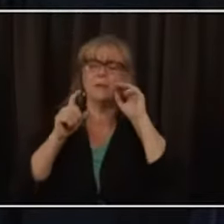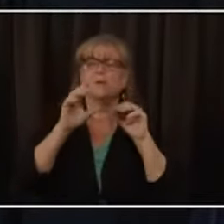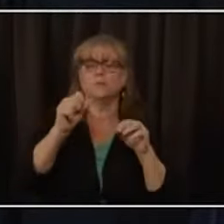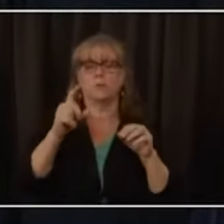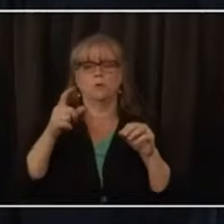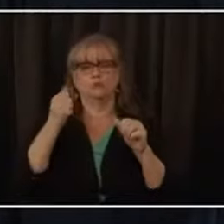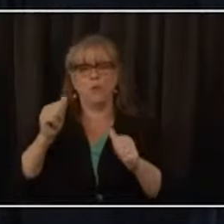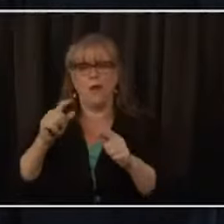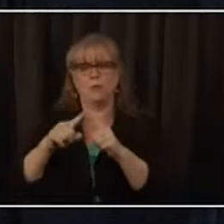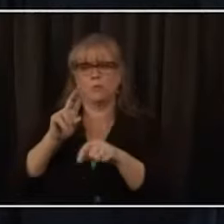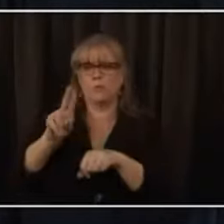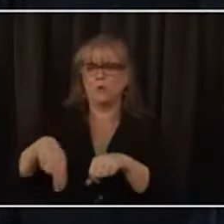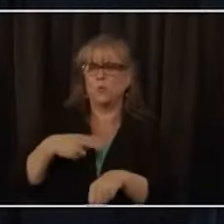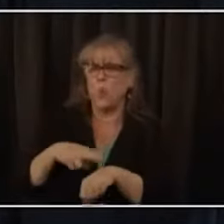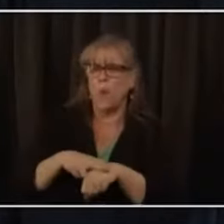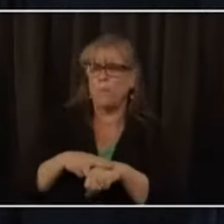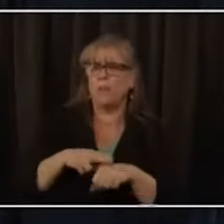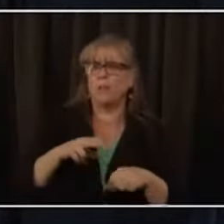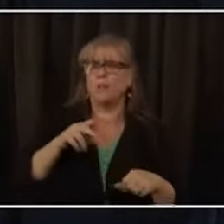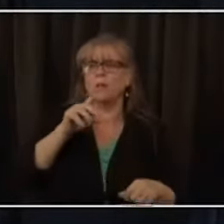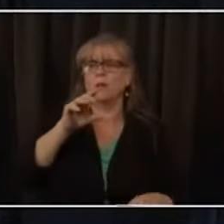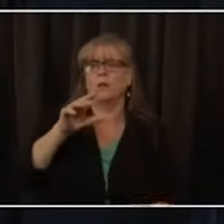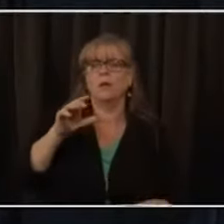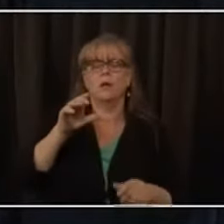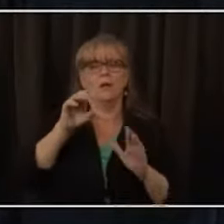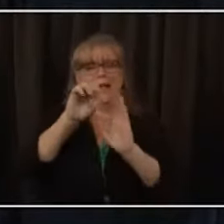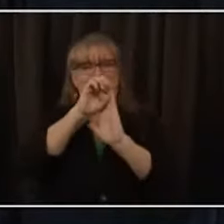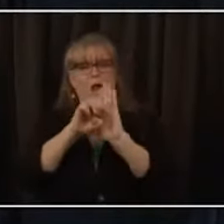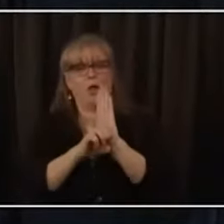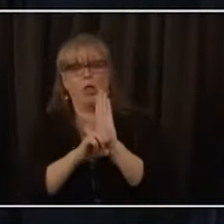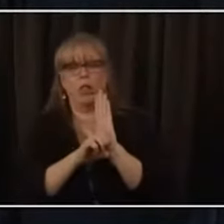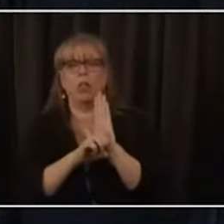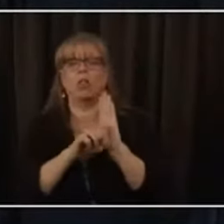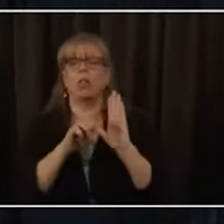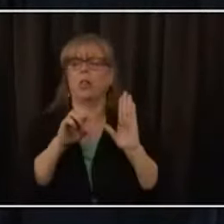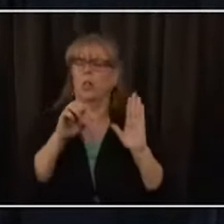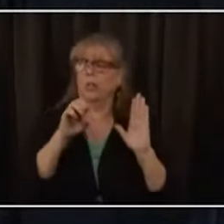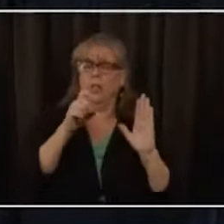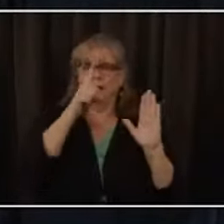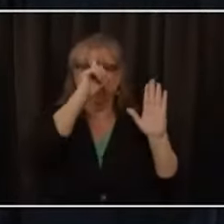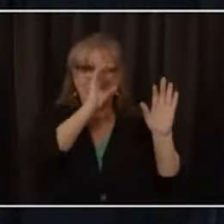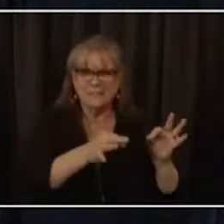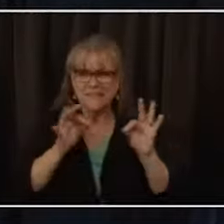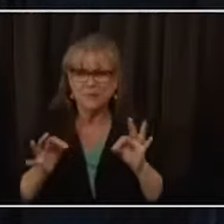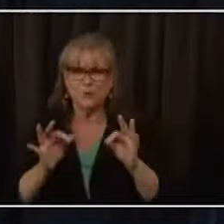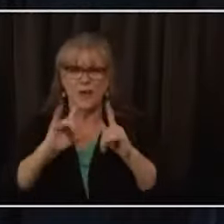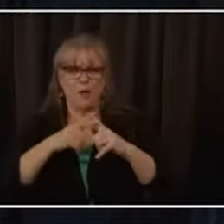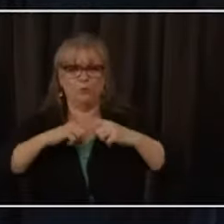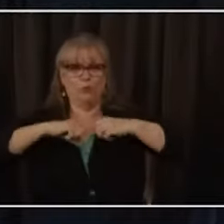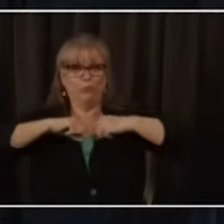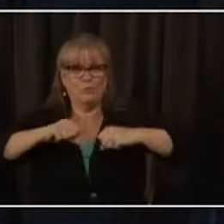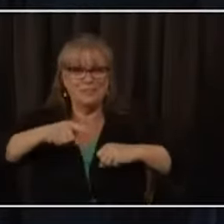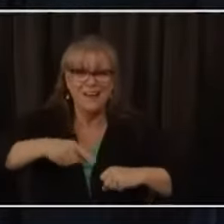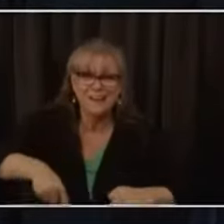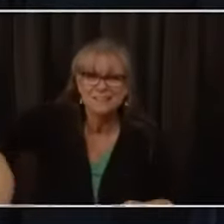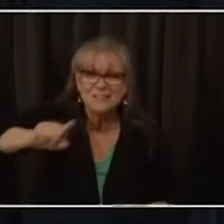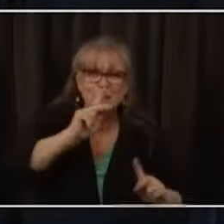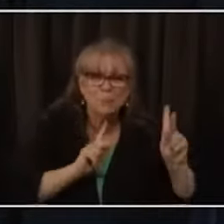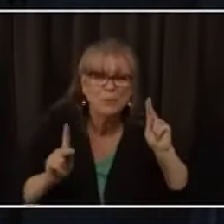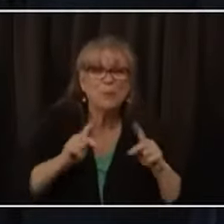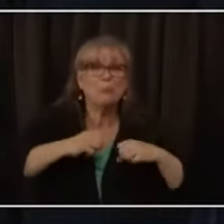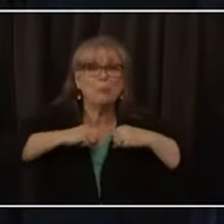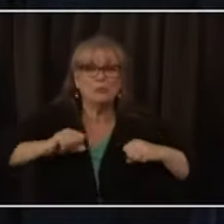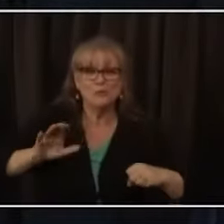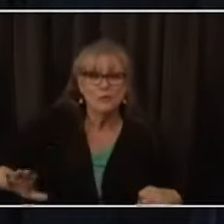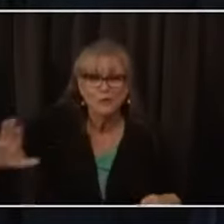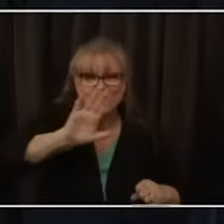ethical considerations about how we can best protect people's livelihoods and people's lives. With that, I'll turn